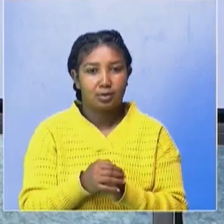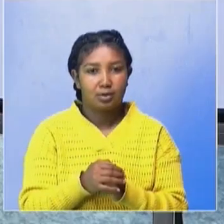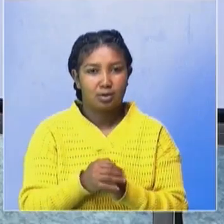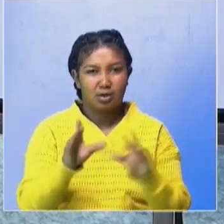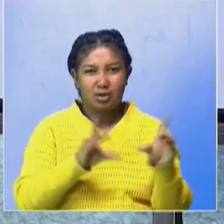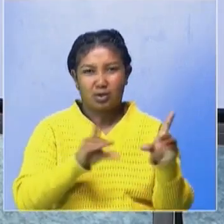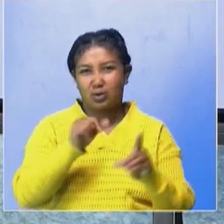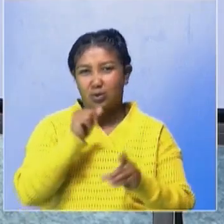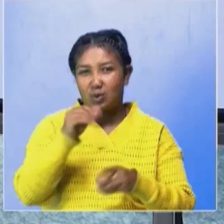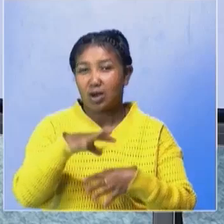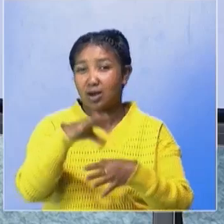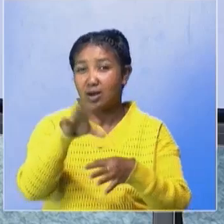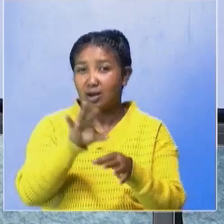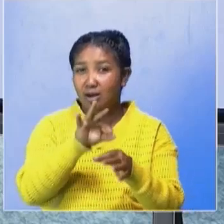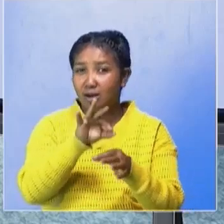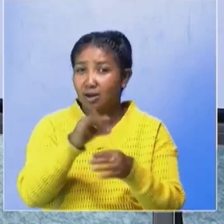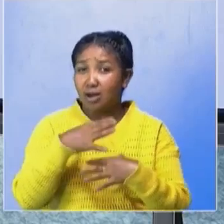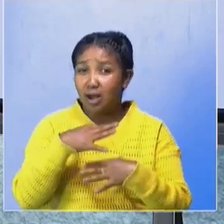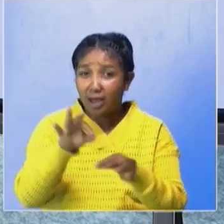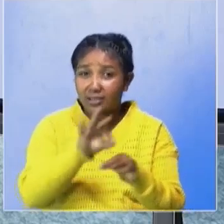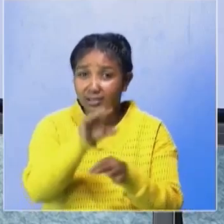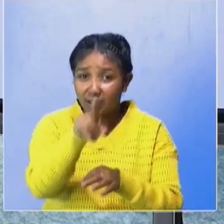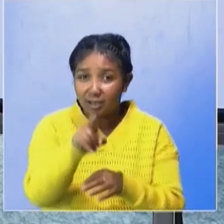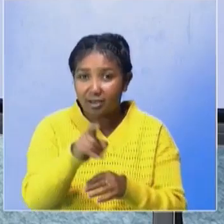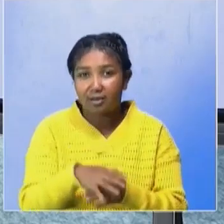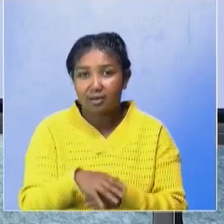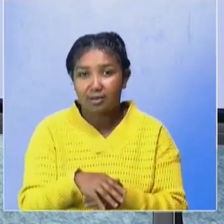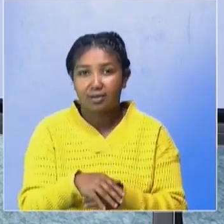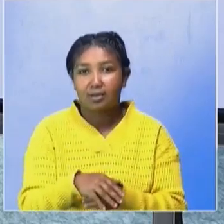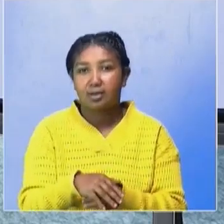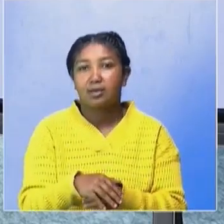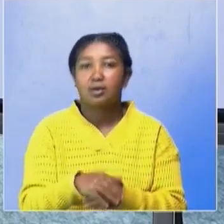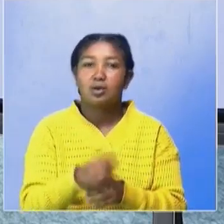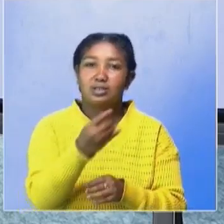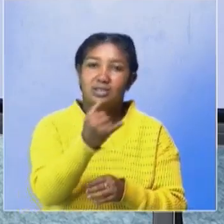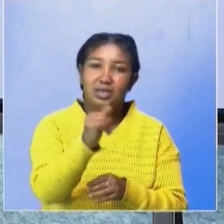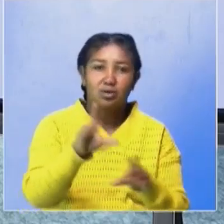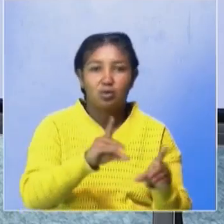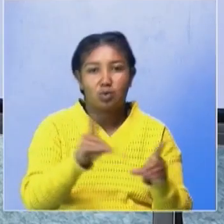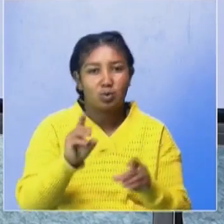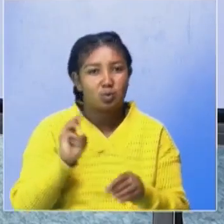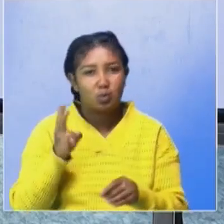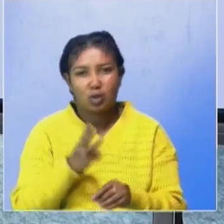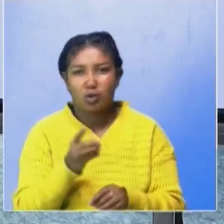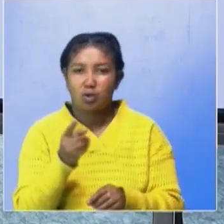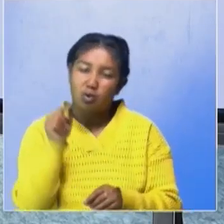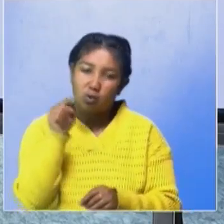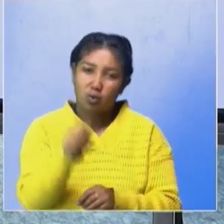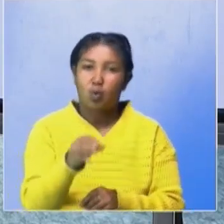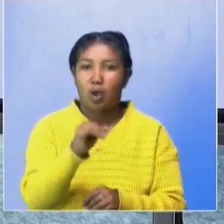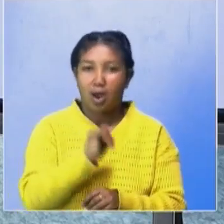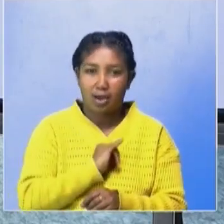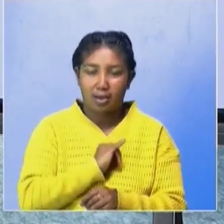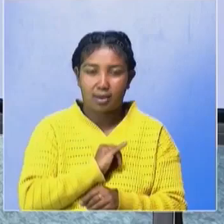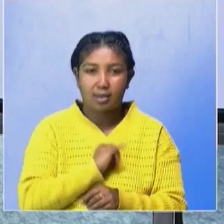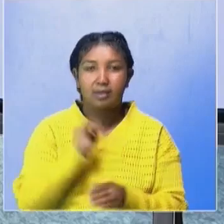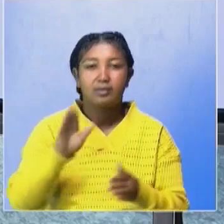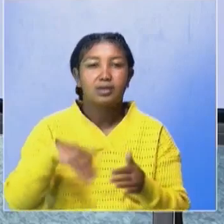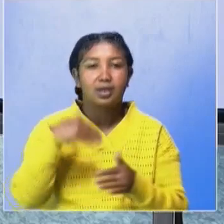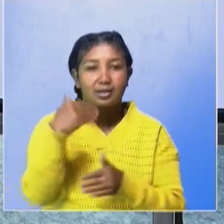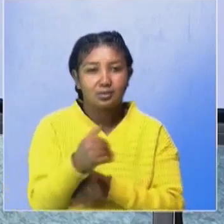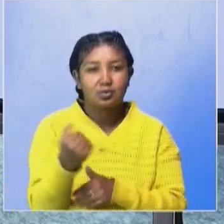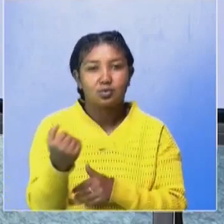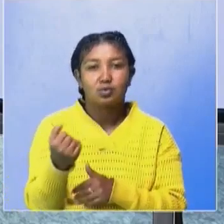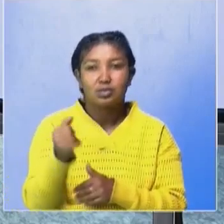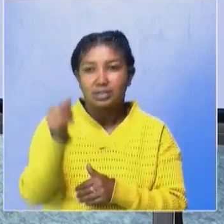You do not like tea. And we can use they do not like tea, we, you, and also I. And then next we can take